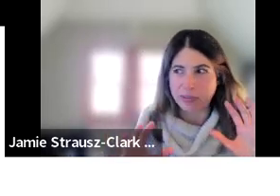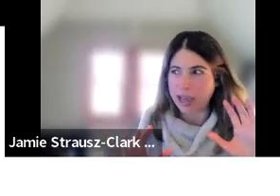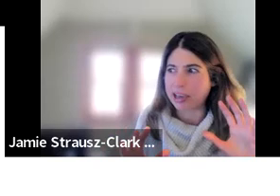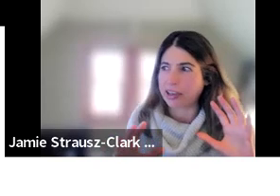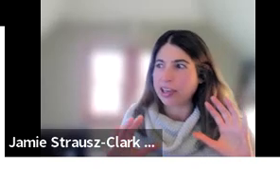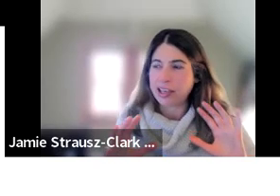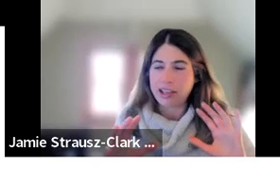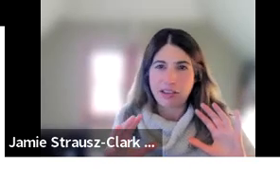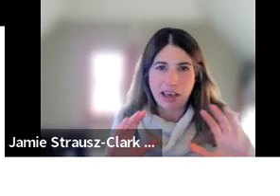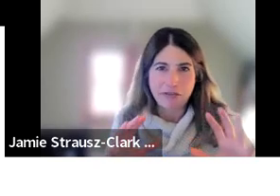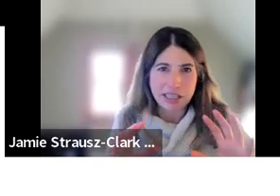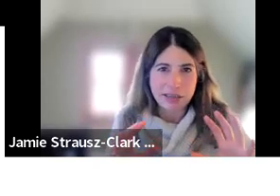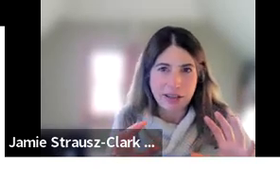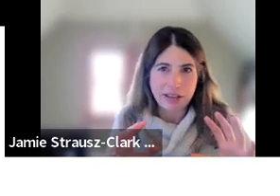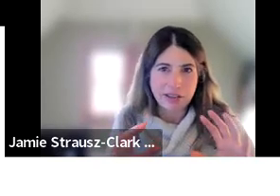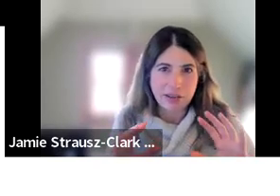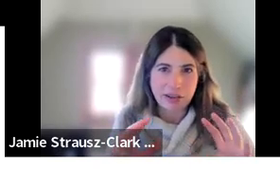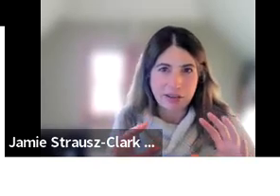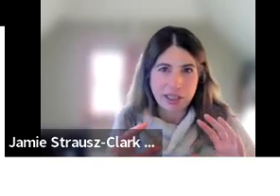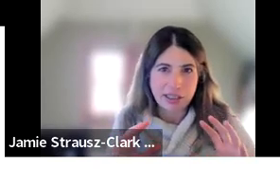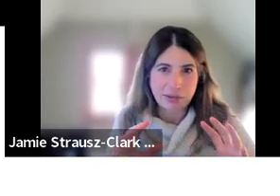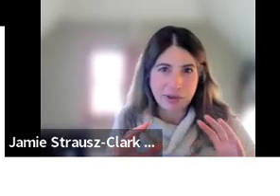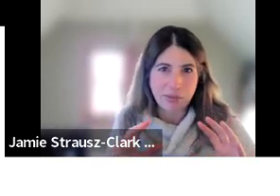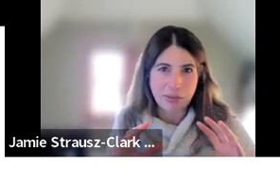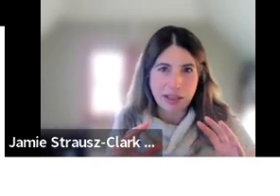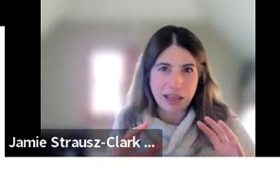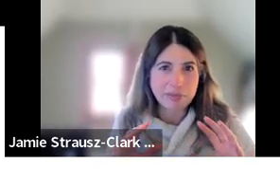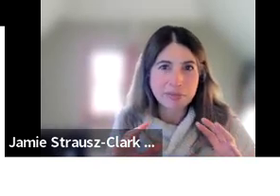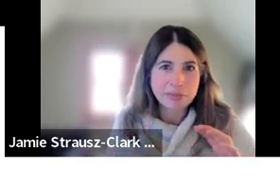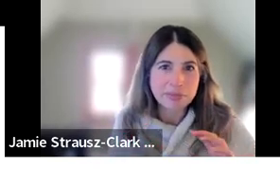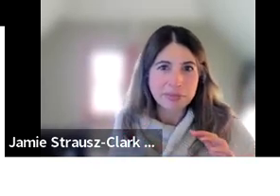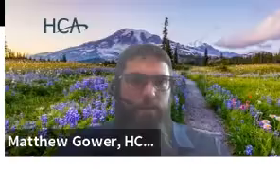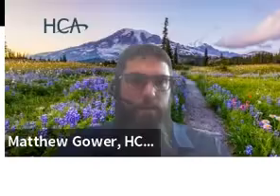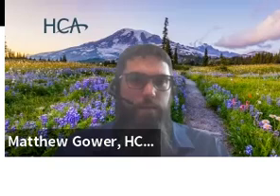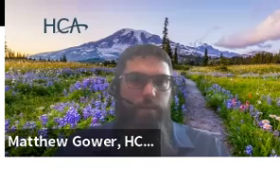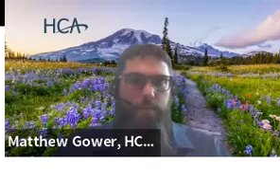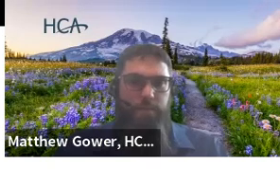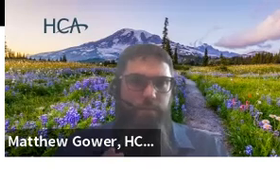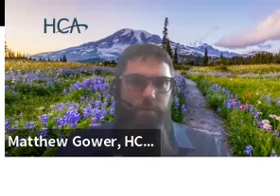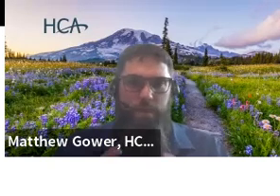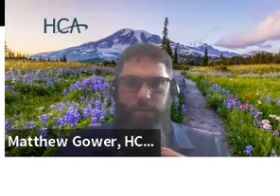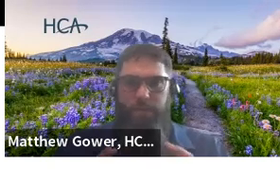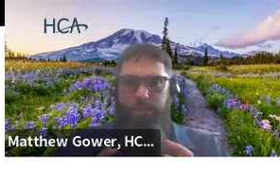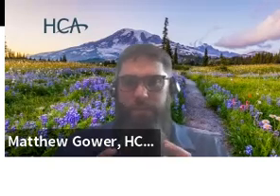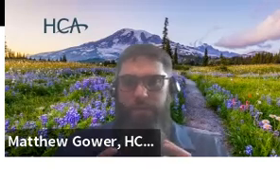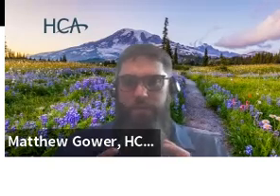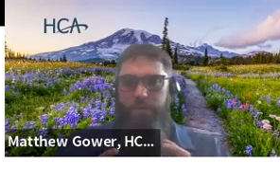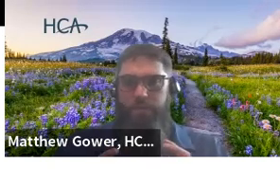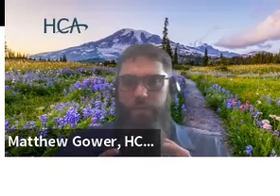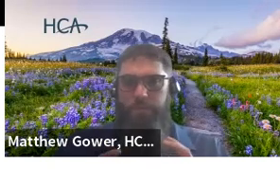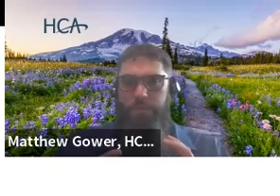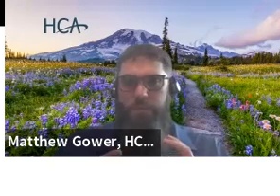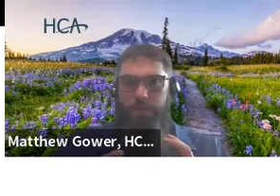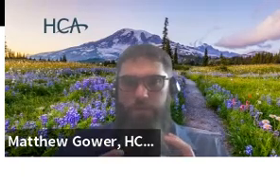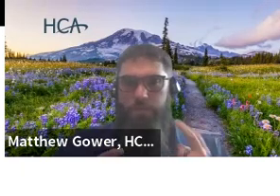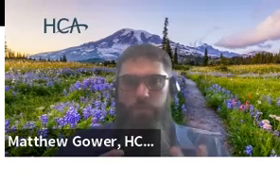briefly unpack the FTE method so they understand what you mean by that. Yeah, as I mentioned before, the FTE method is where